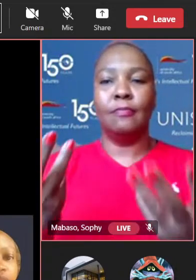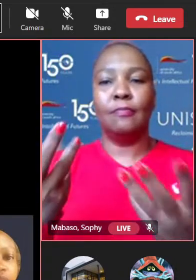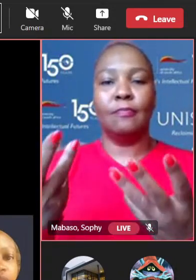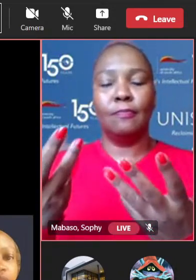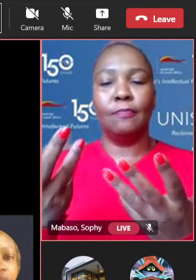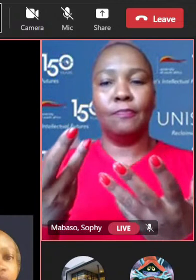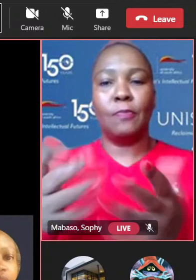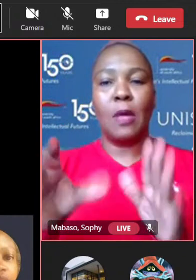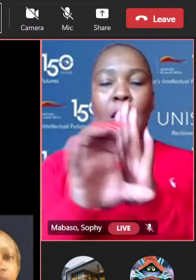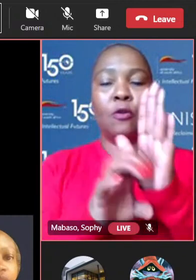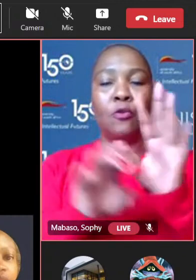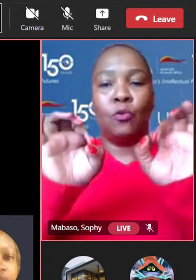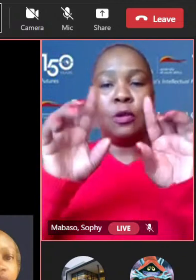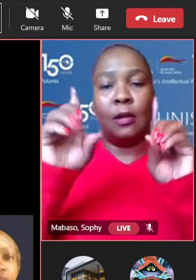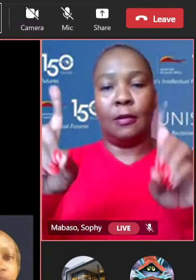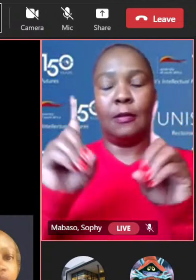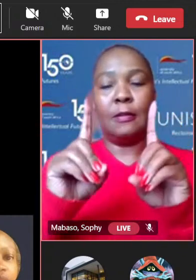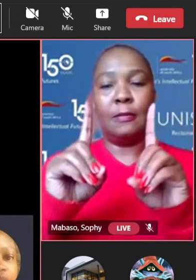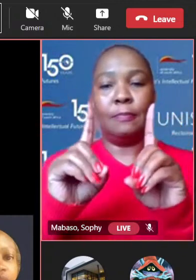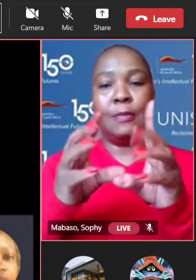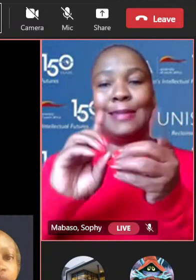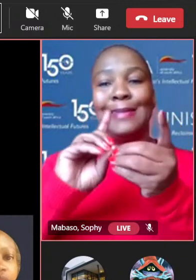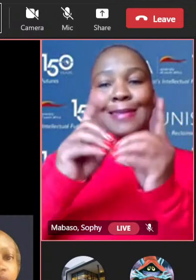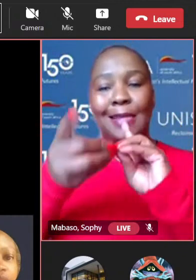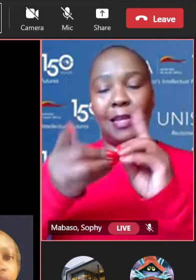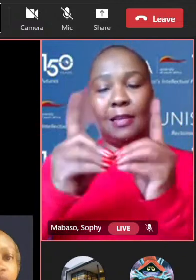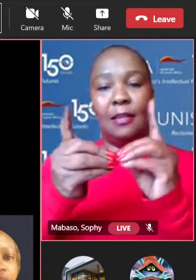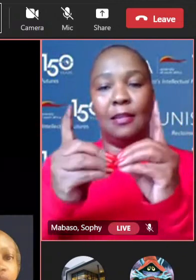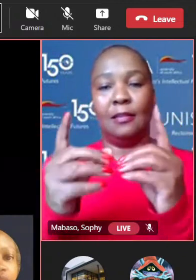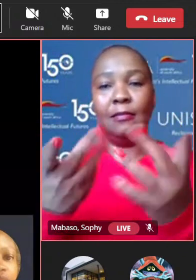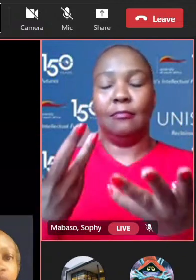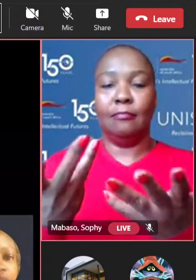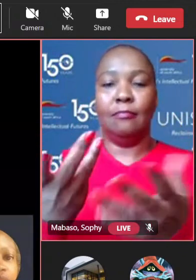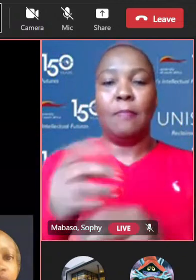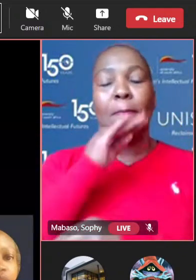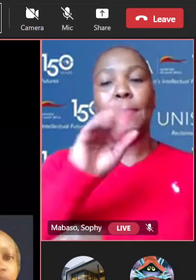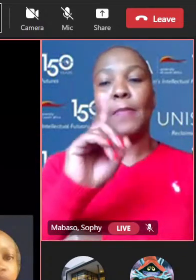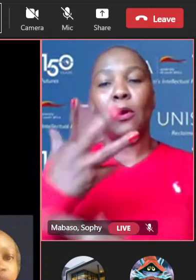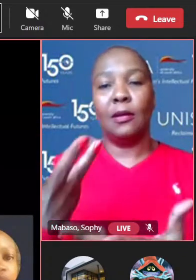curriculum design, meaning that